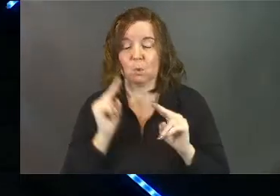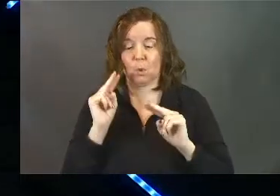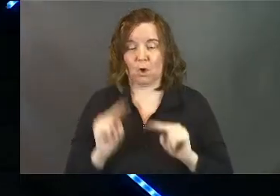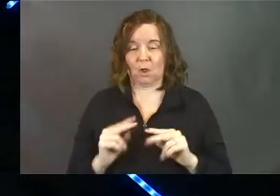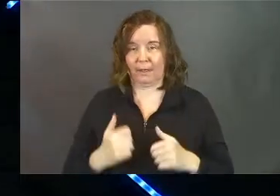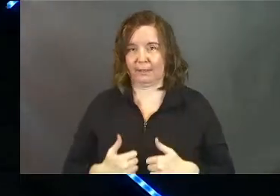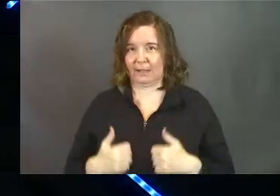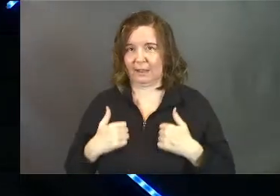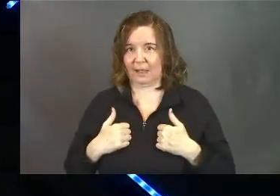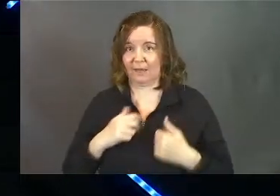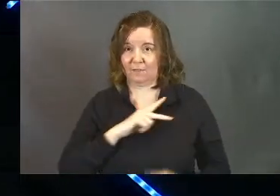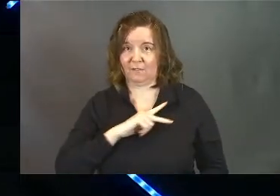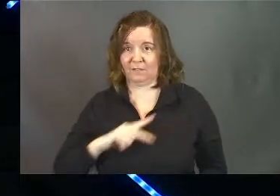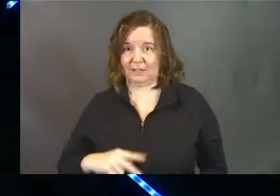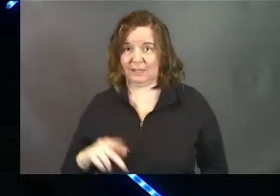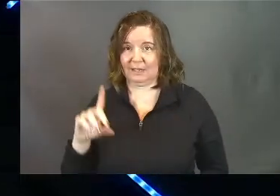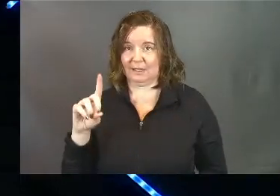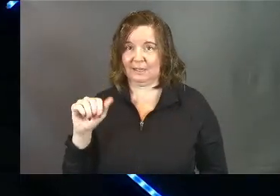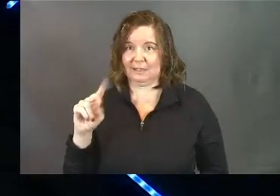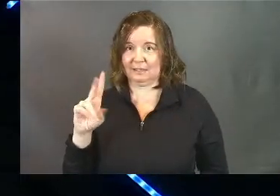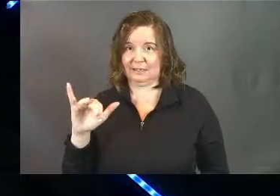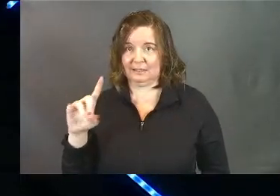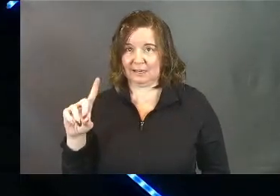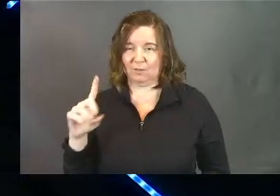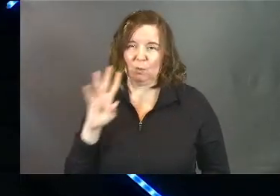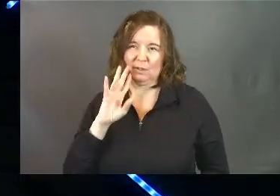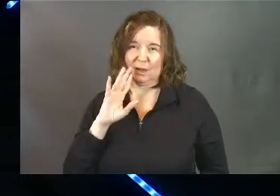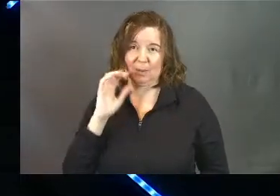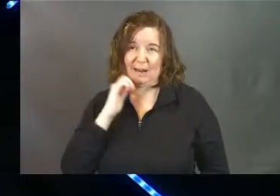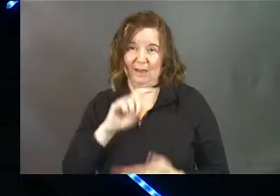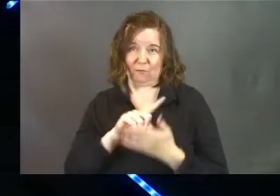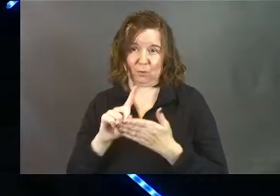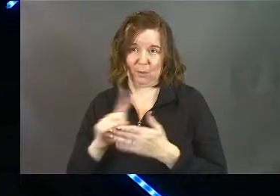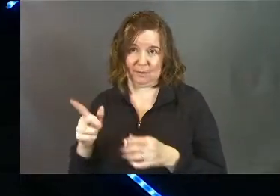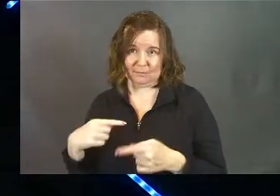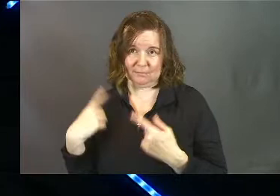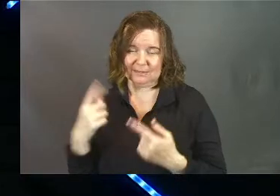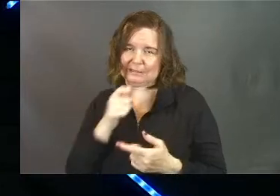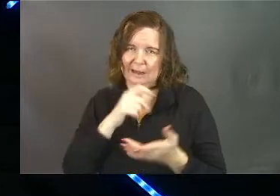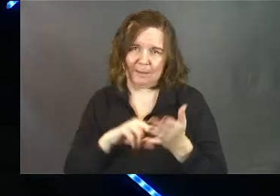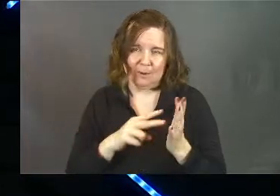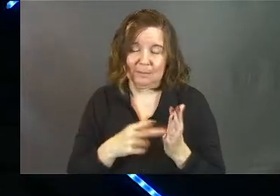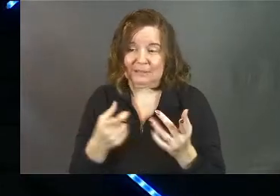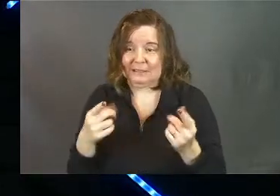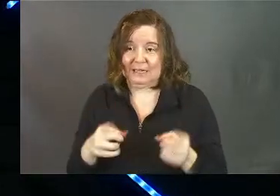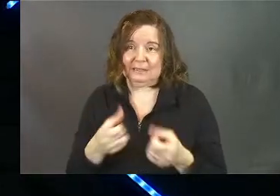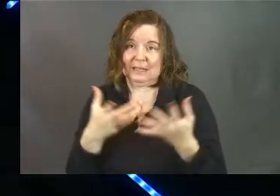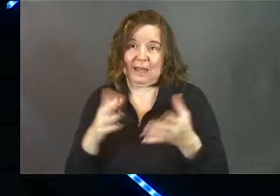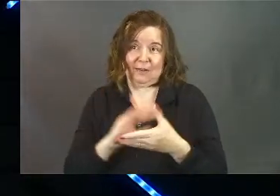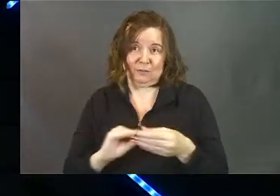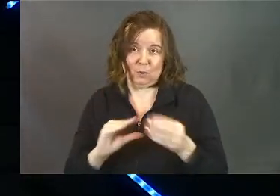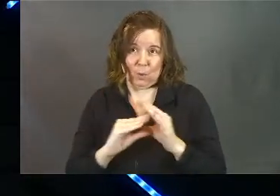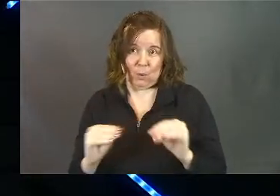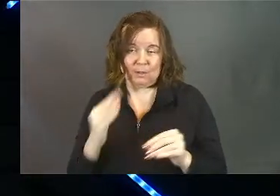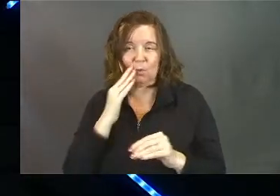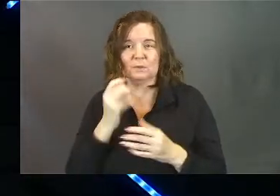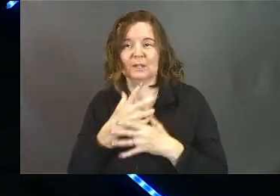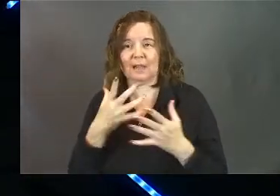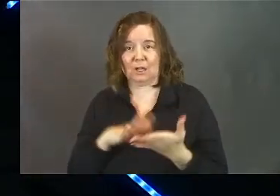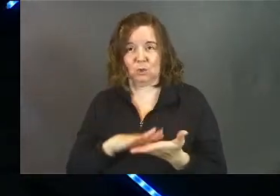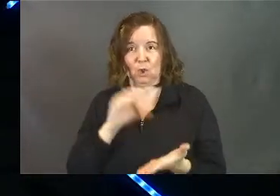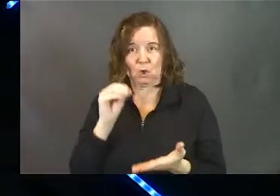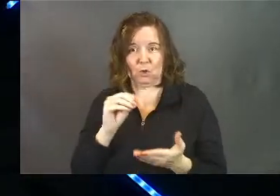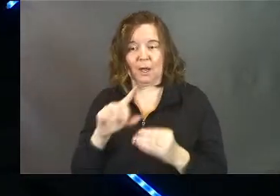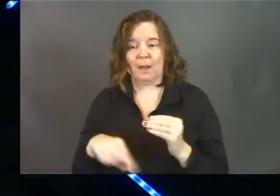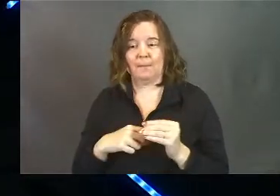at the life of King David for a second. We've kind of talked about him every single week, not on purpose. He's just got a lot of story, you know. He's got a lot to